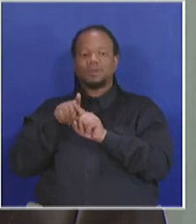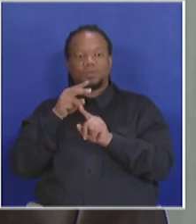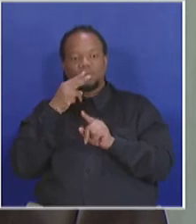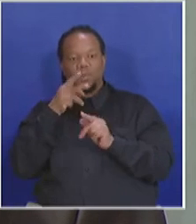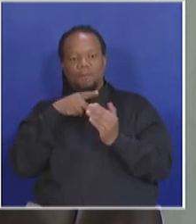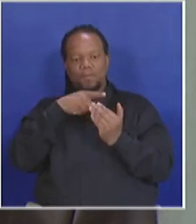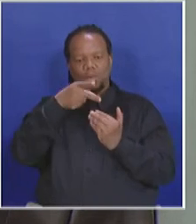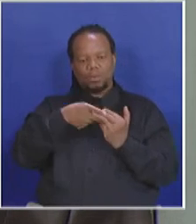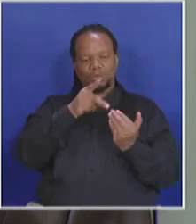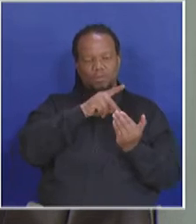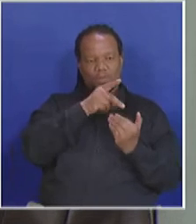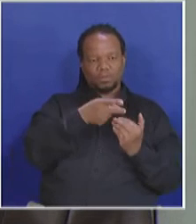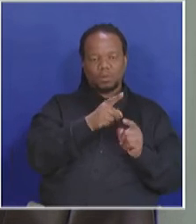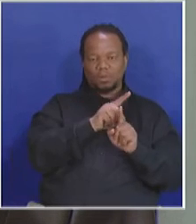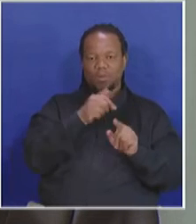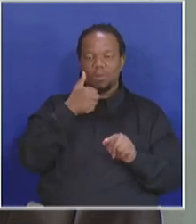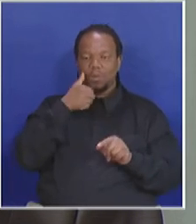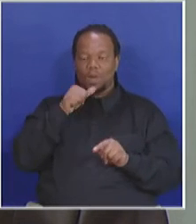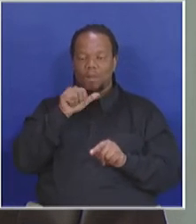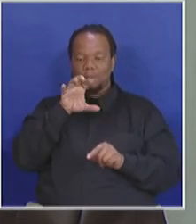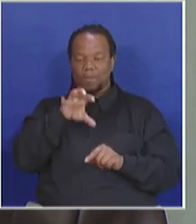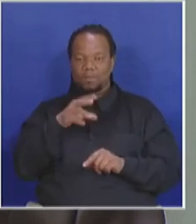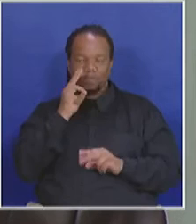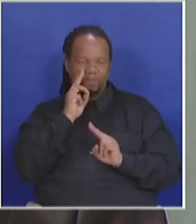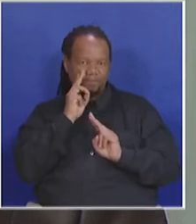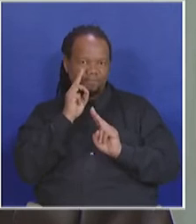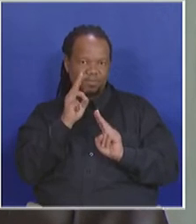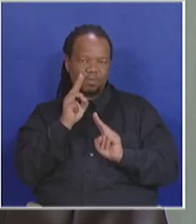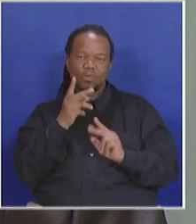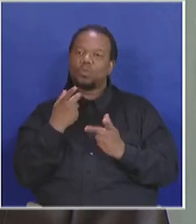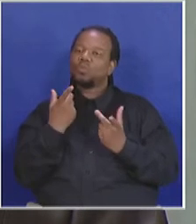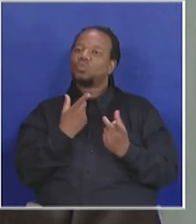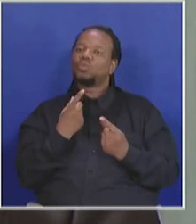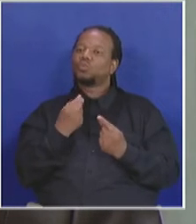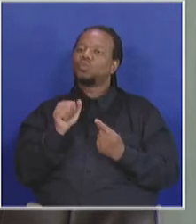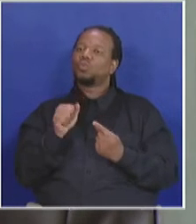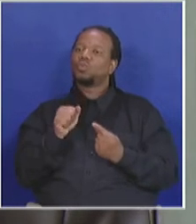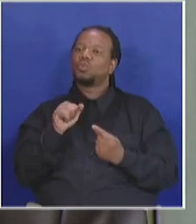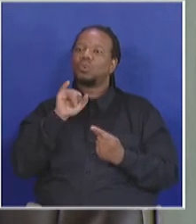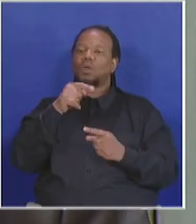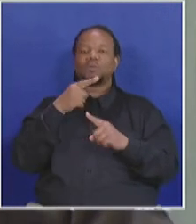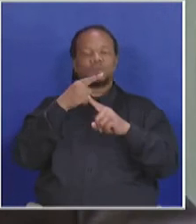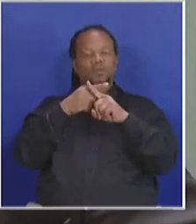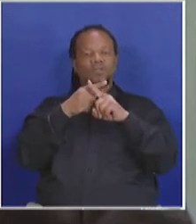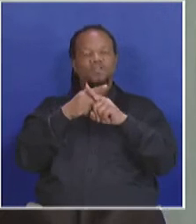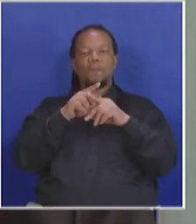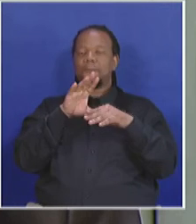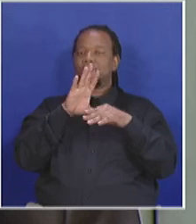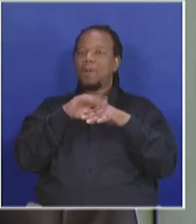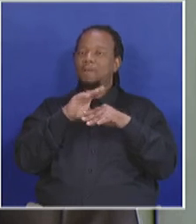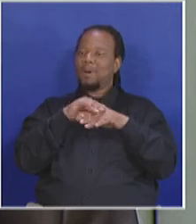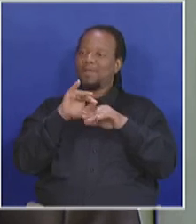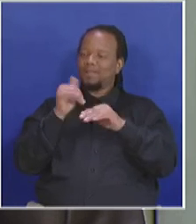Through our oversight functions as the legislature, we continue to interact with the executive members responsible for